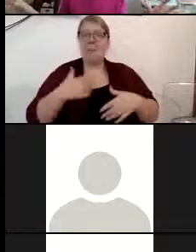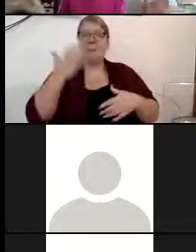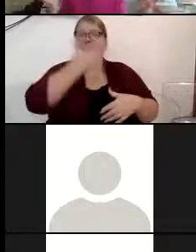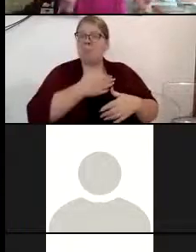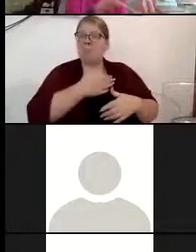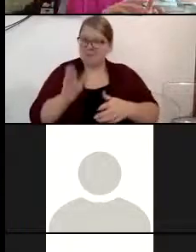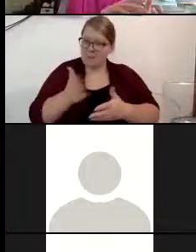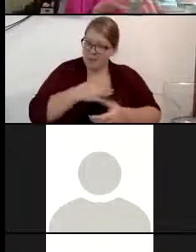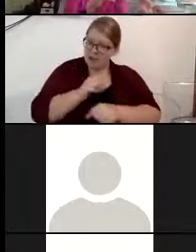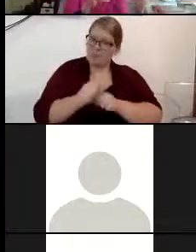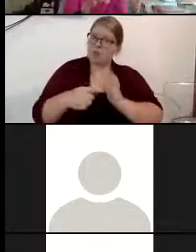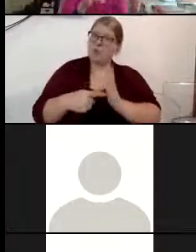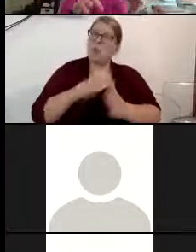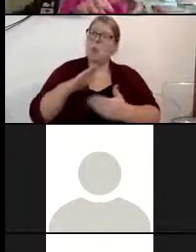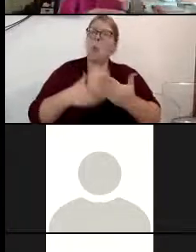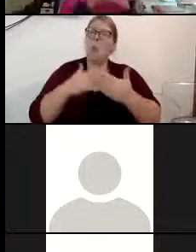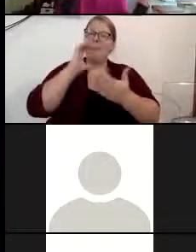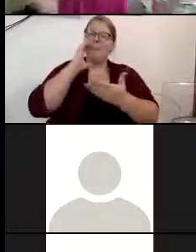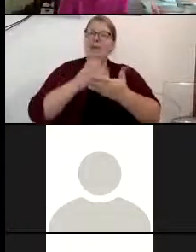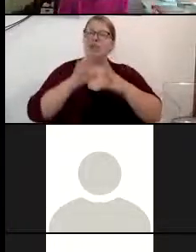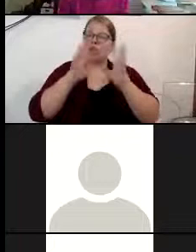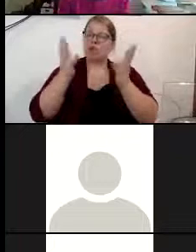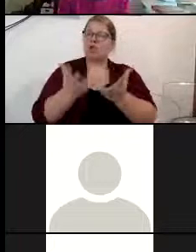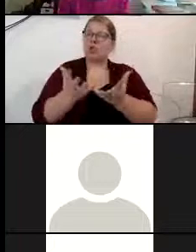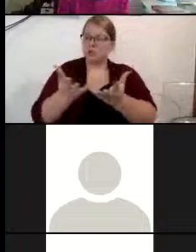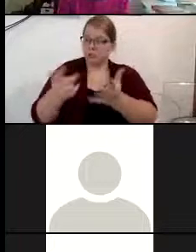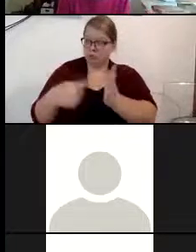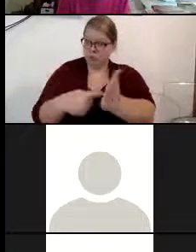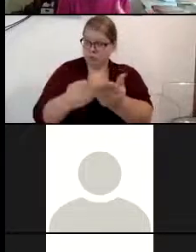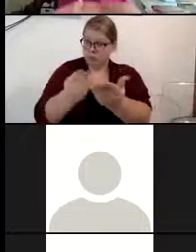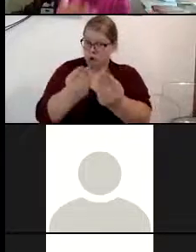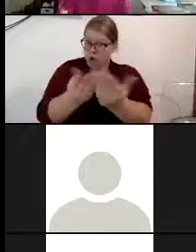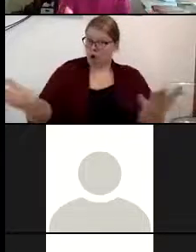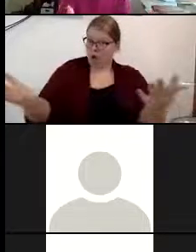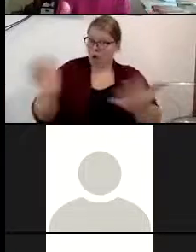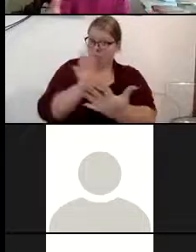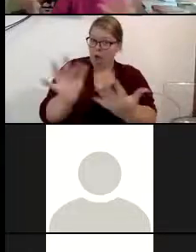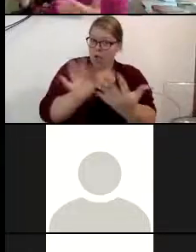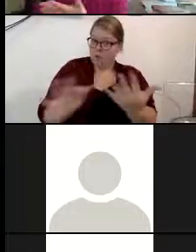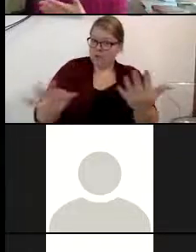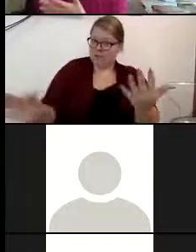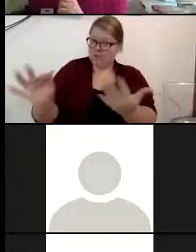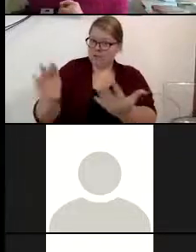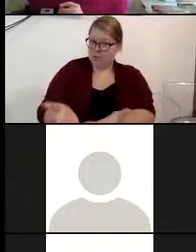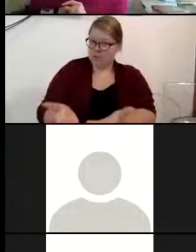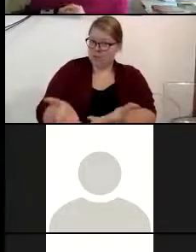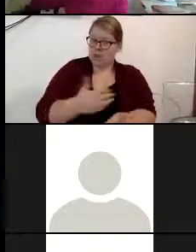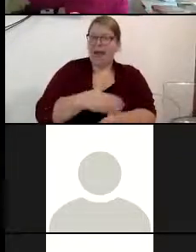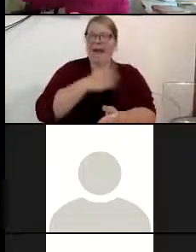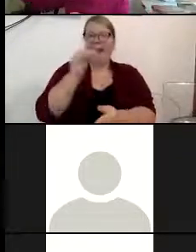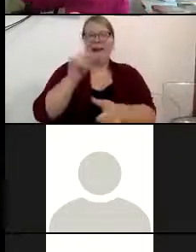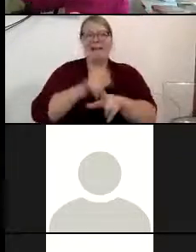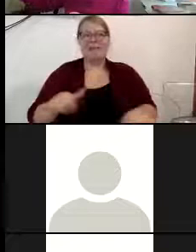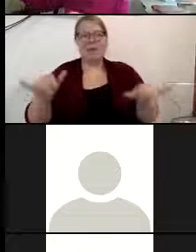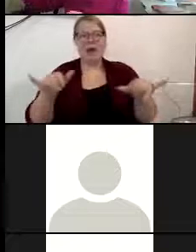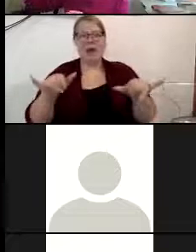picture in terms of both options that are available, as well as, gee,